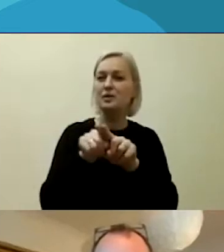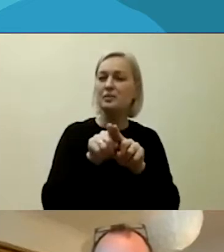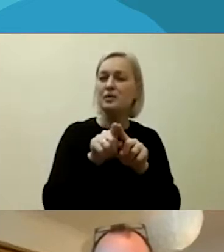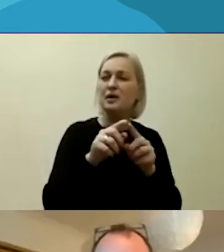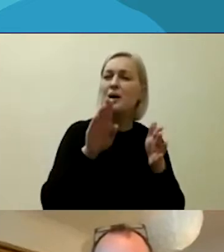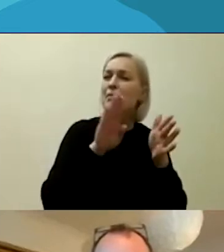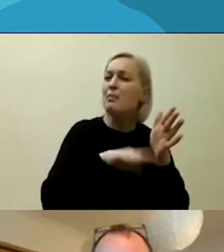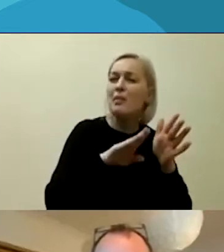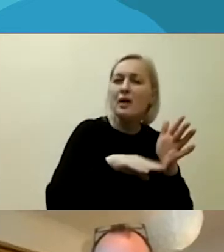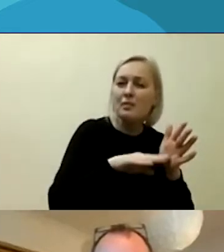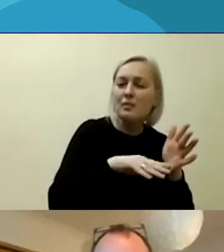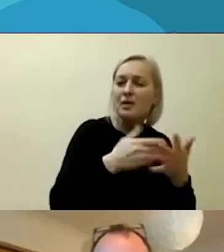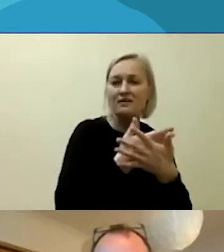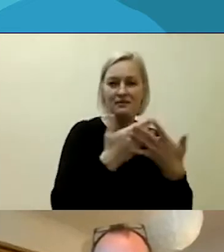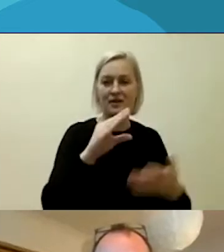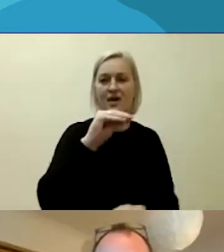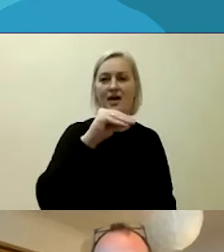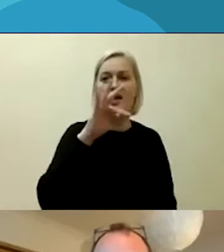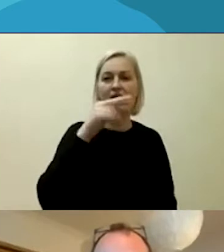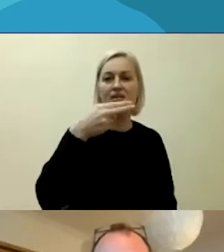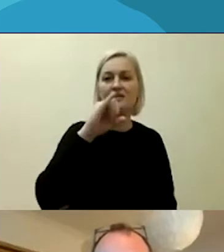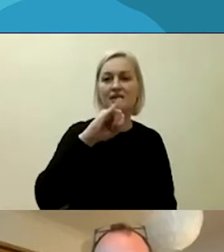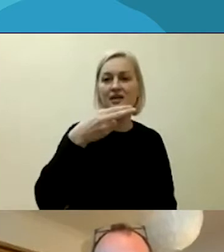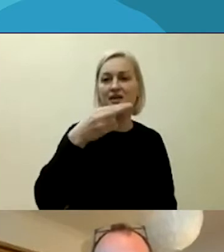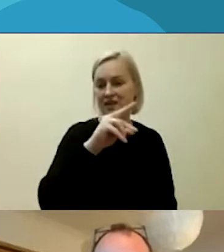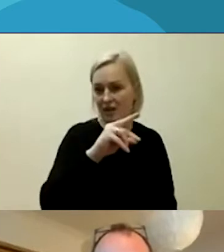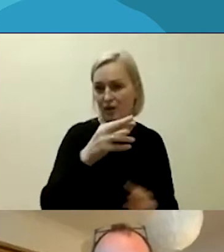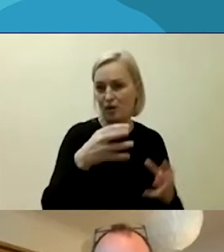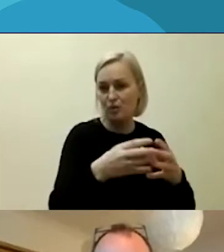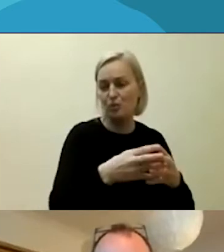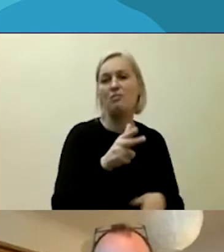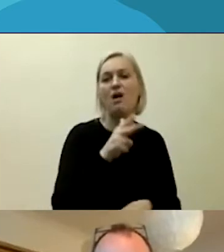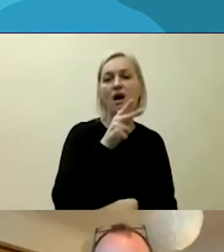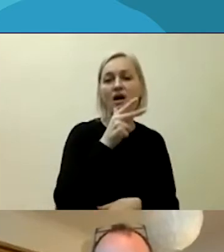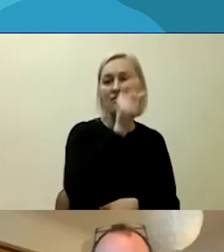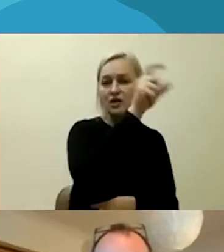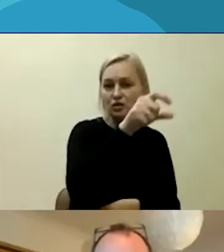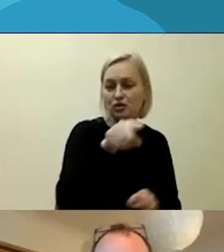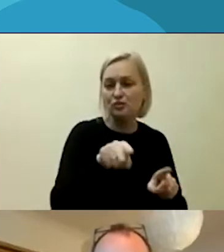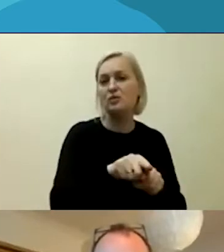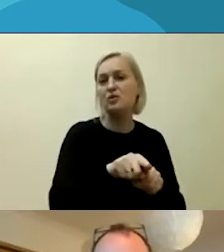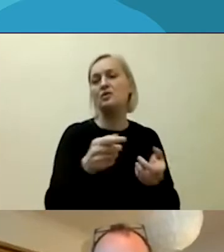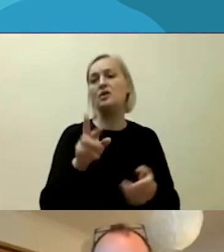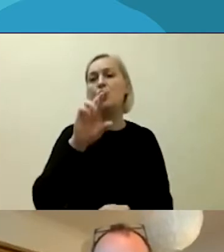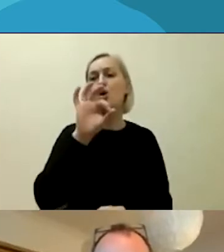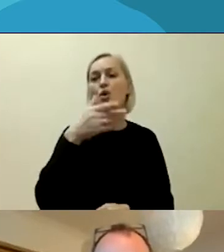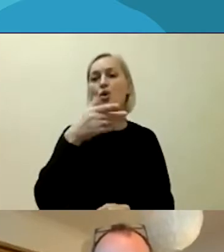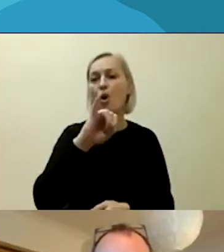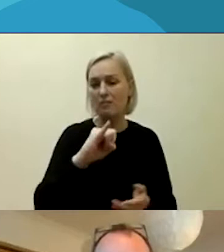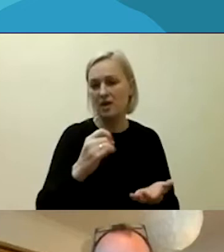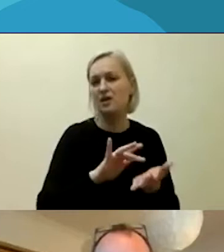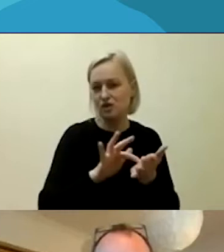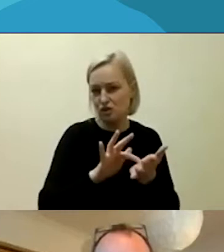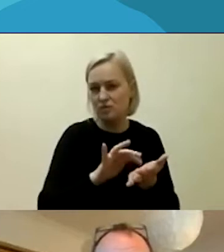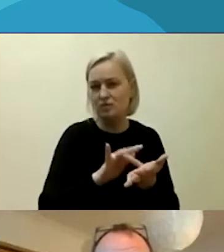groups, people of African descent, etc., and also the biggest trade unions and other civil